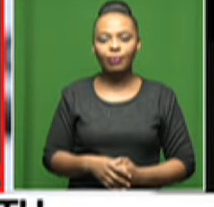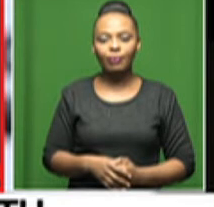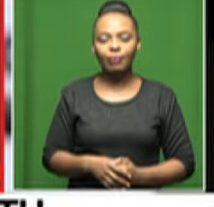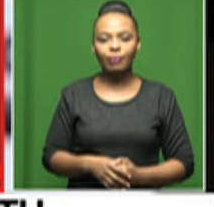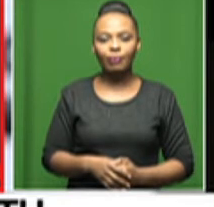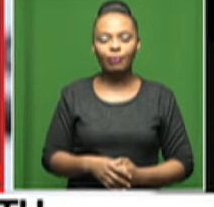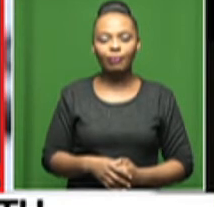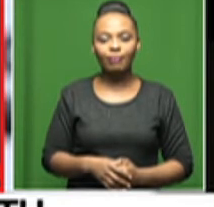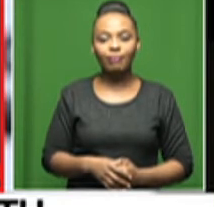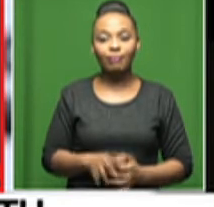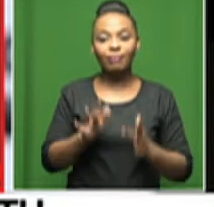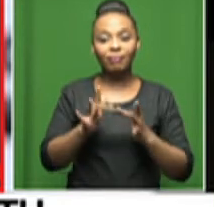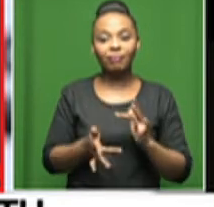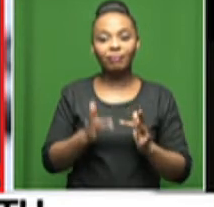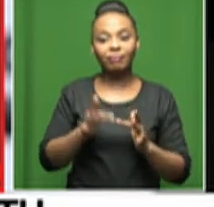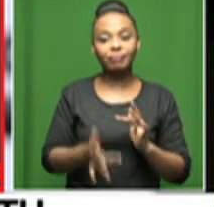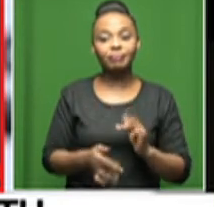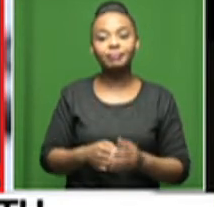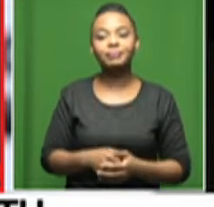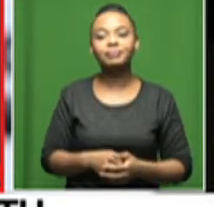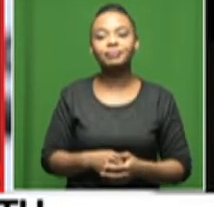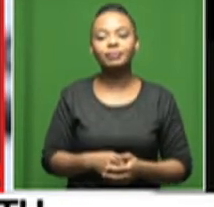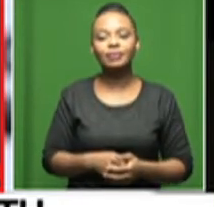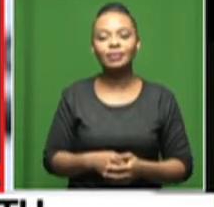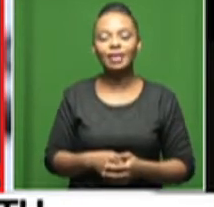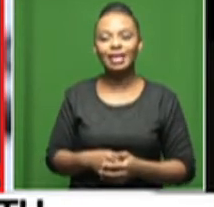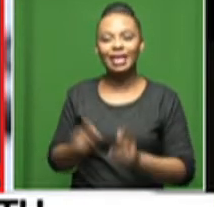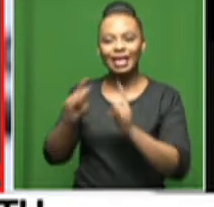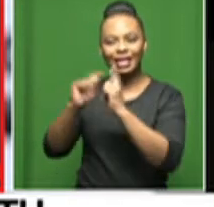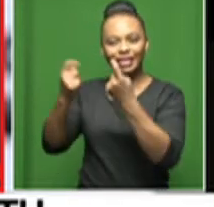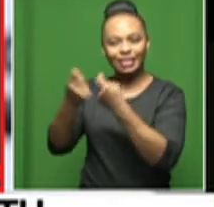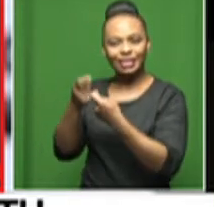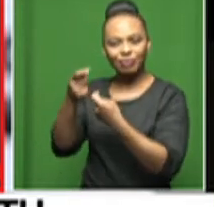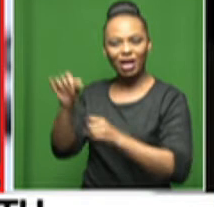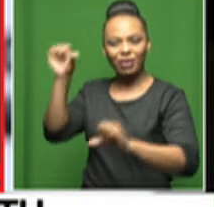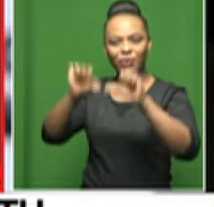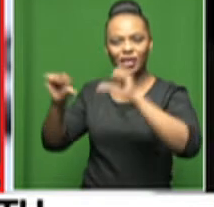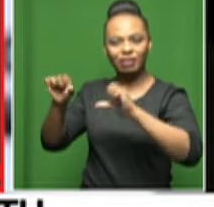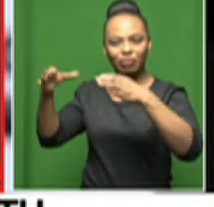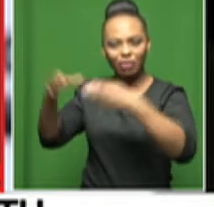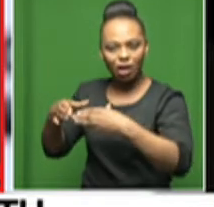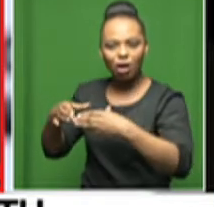utilize it, and so on. That team has been assigned by myself